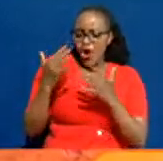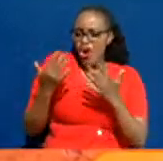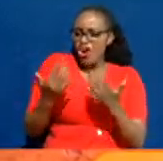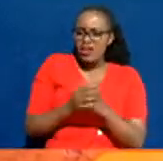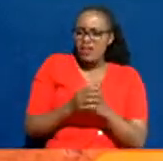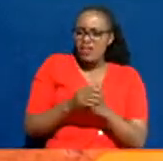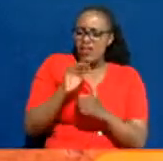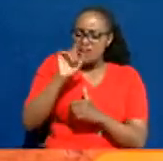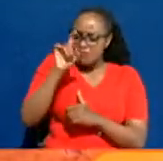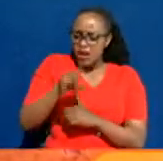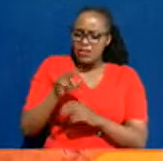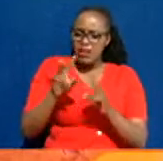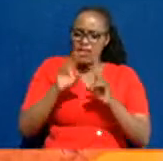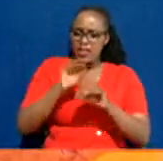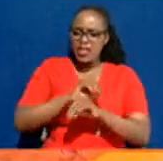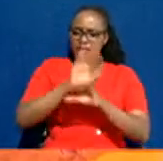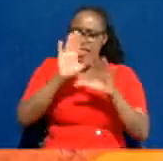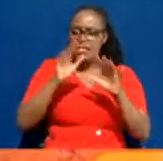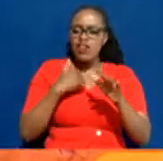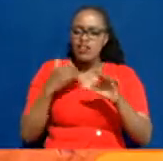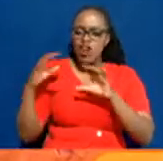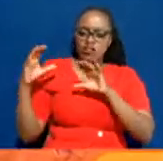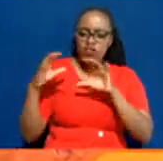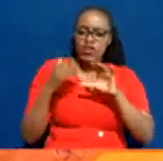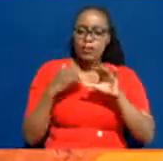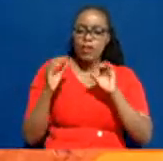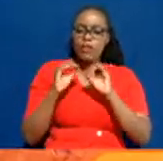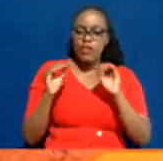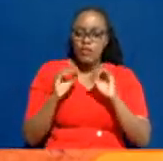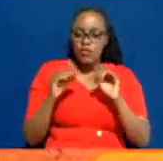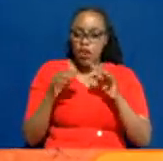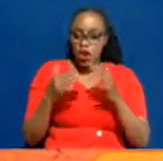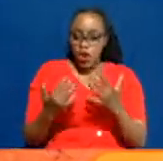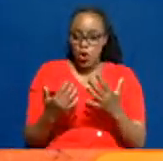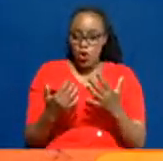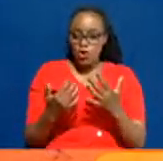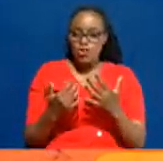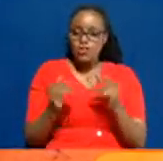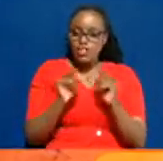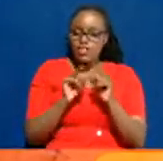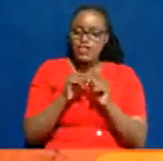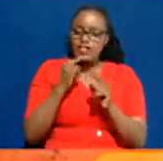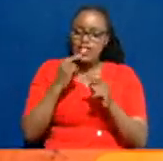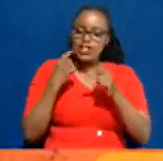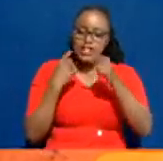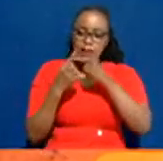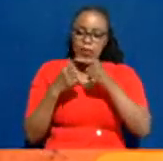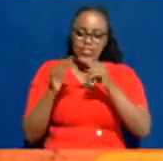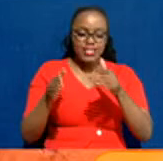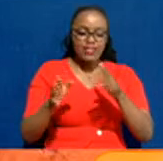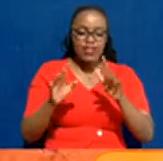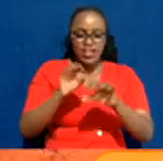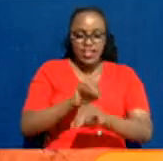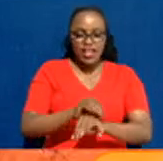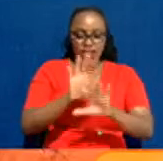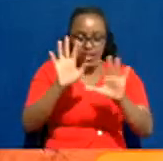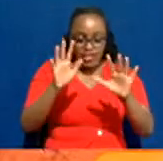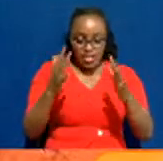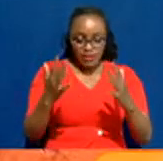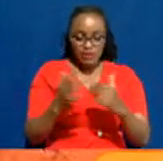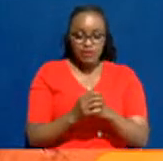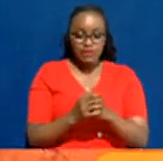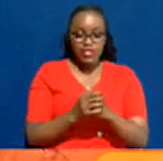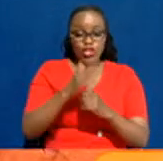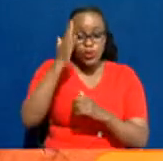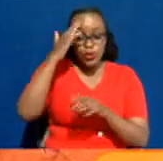Let's get this very clear. Don't prosecute me. Yeah. Let me tell you, or prosecute. prosecute. Let me say this. You